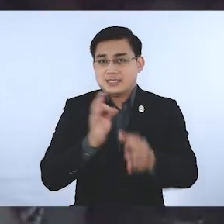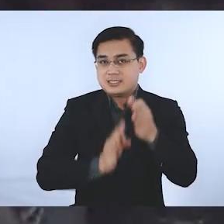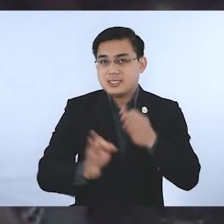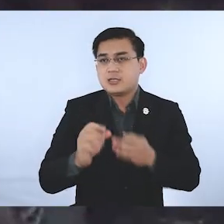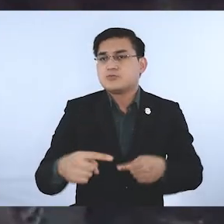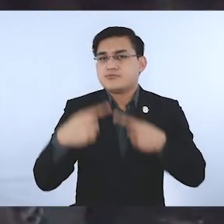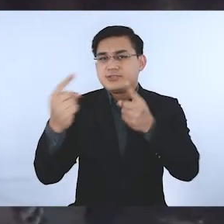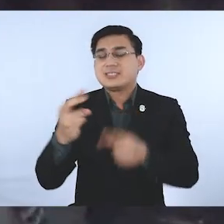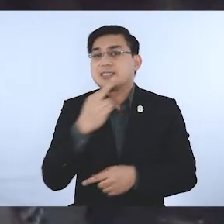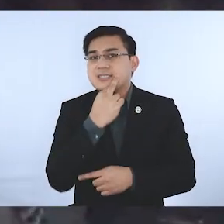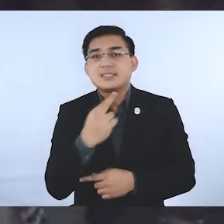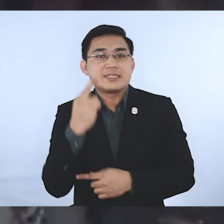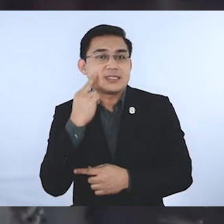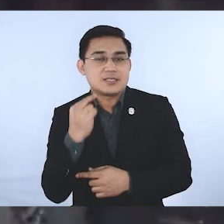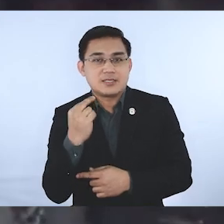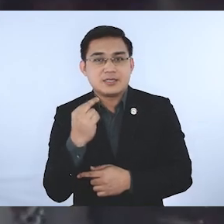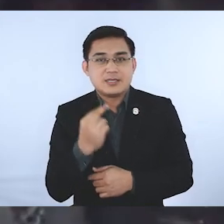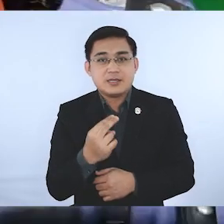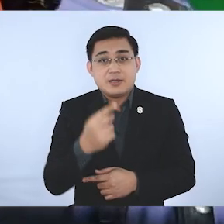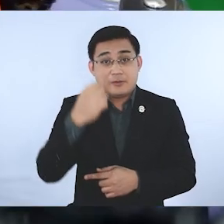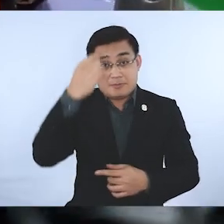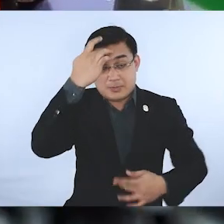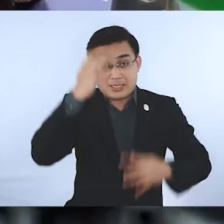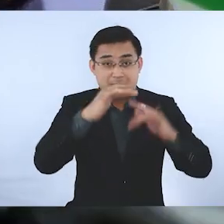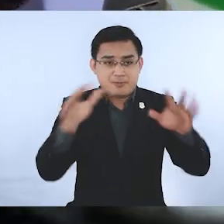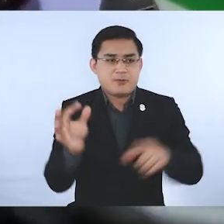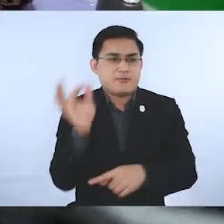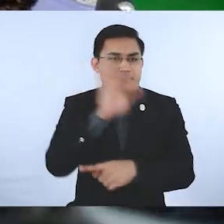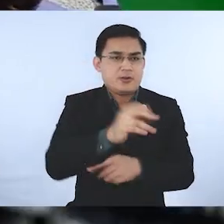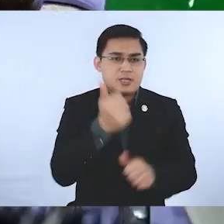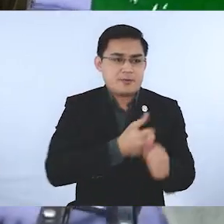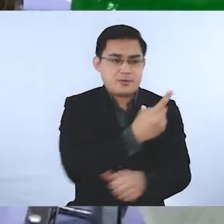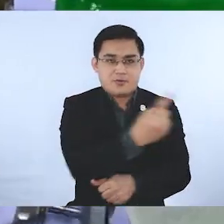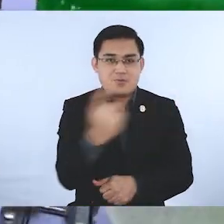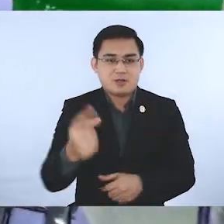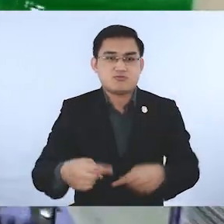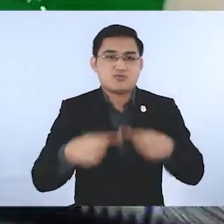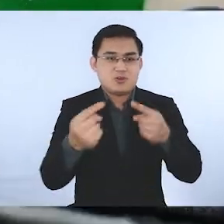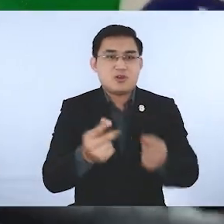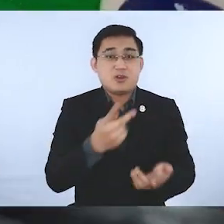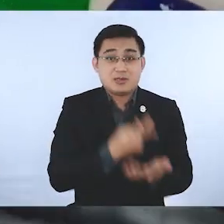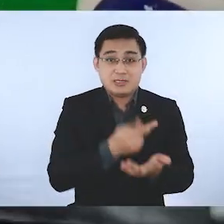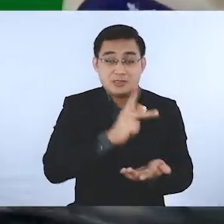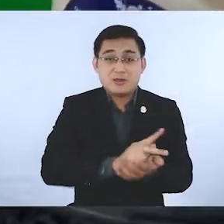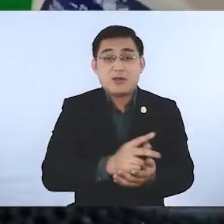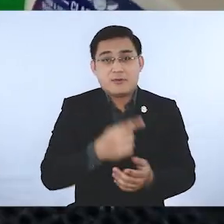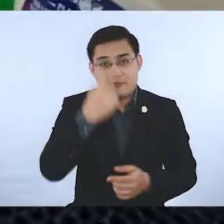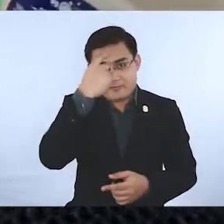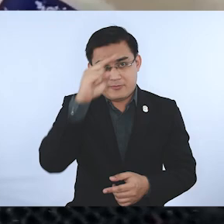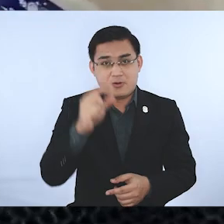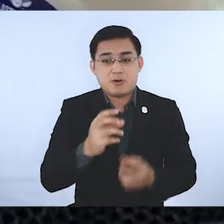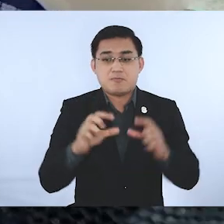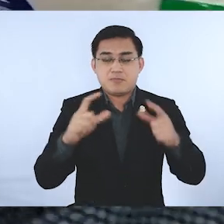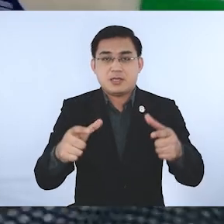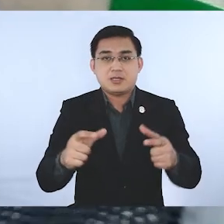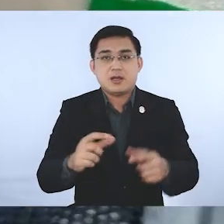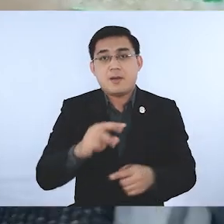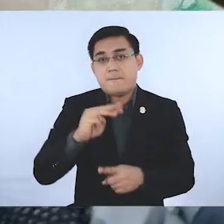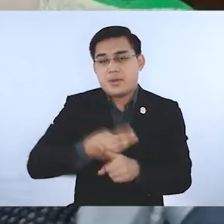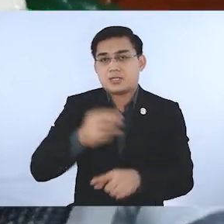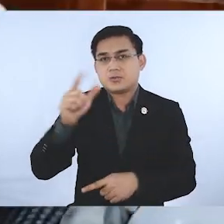Instead of restaurants and takeout, the pandemic has forced everyone to their kitchens for meals. In March